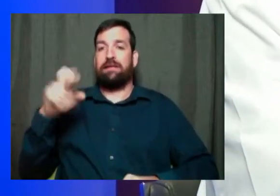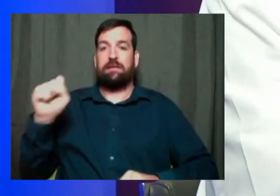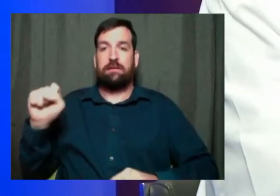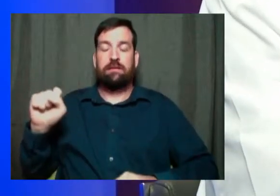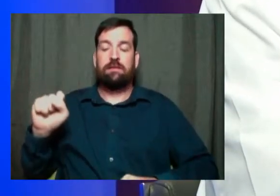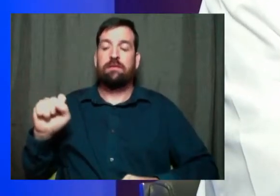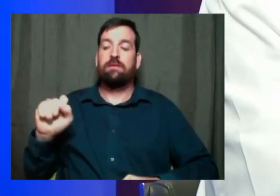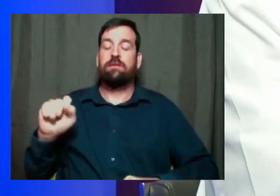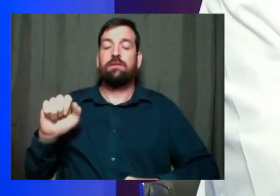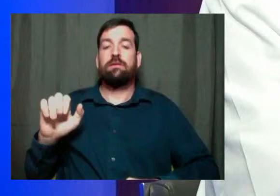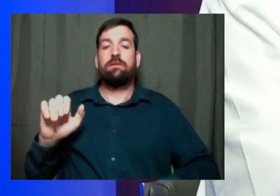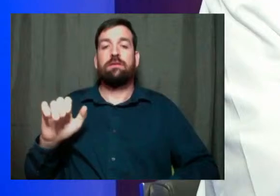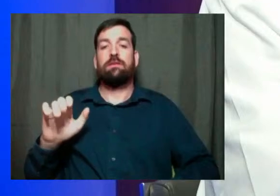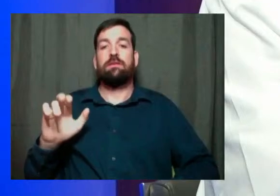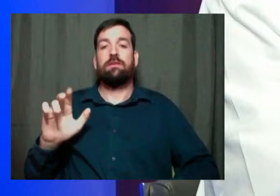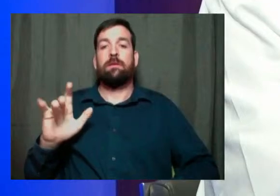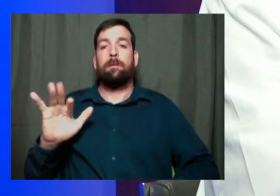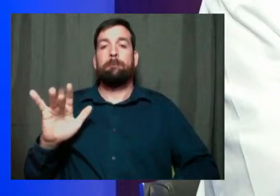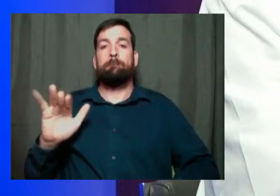that that